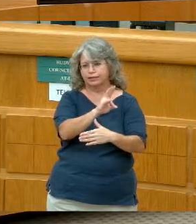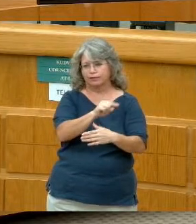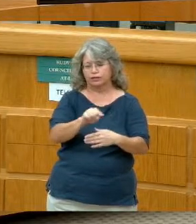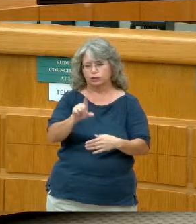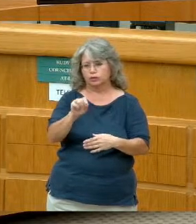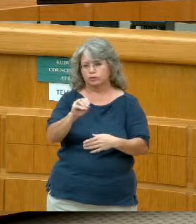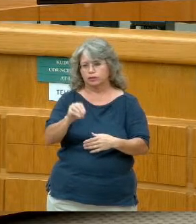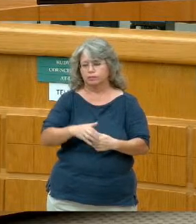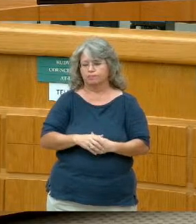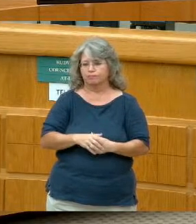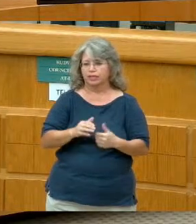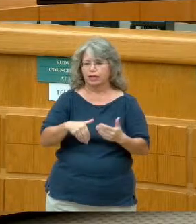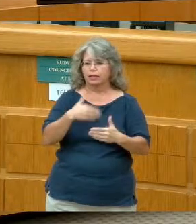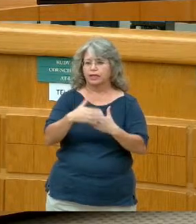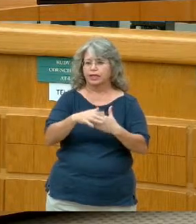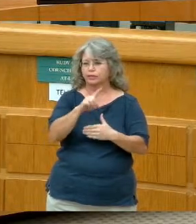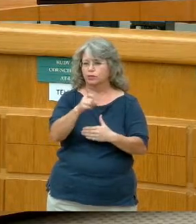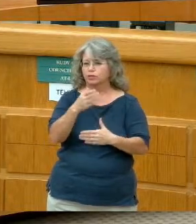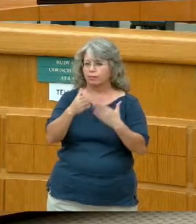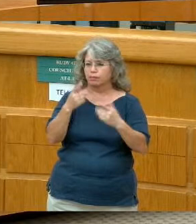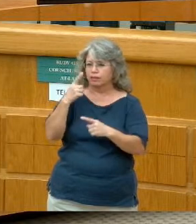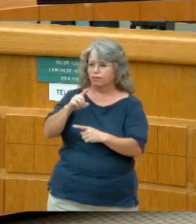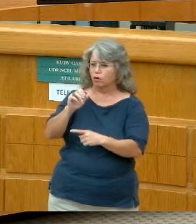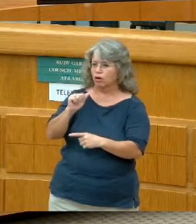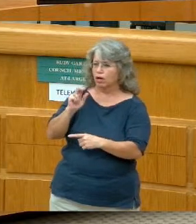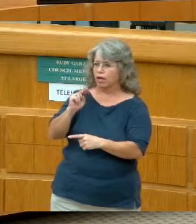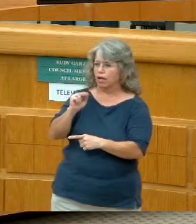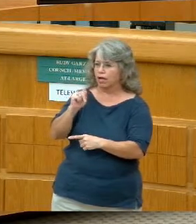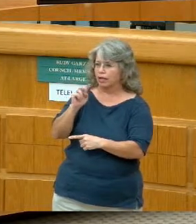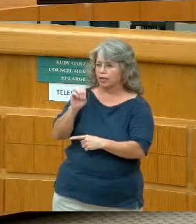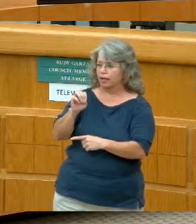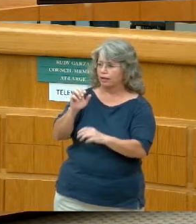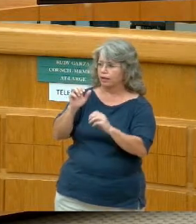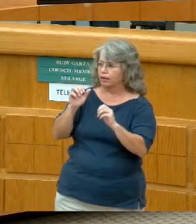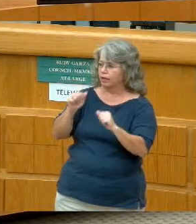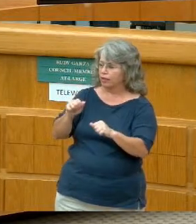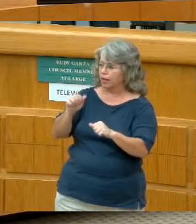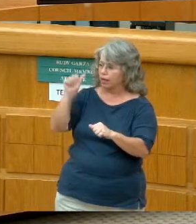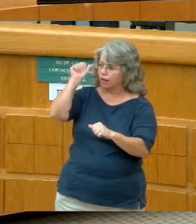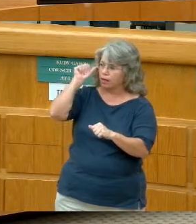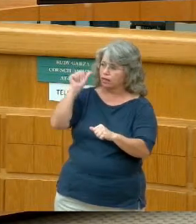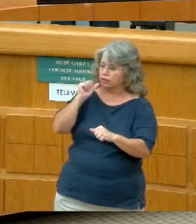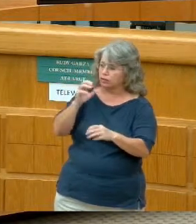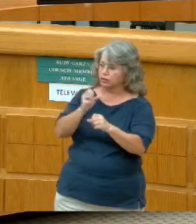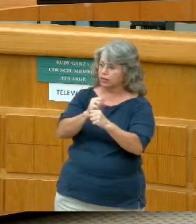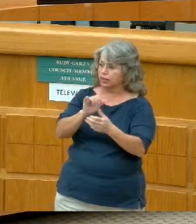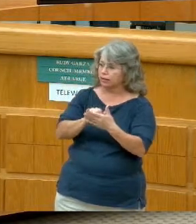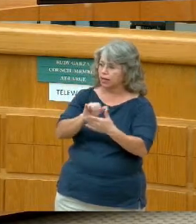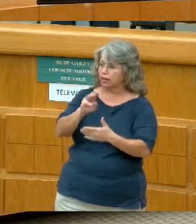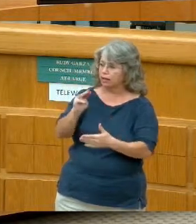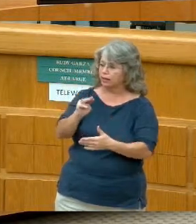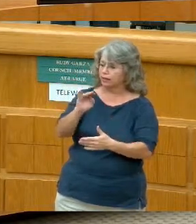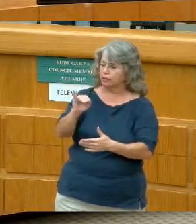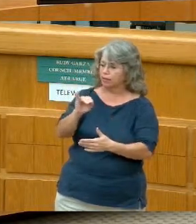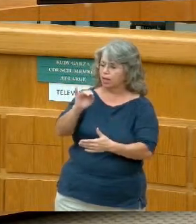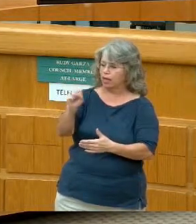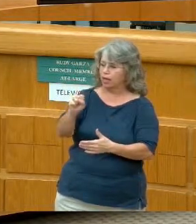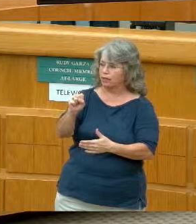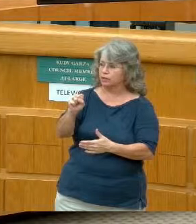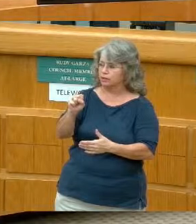Next question is probably an Annette question. Can adults get multi-symptom inflammatory